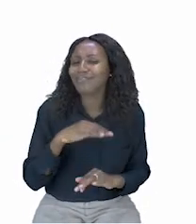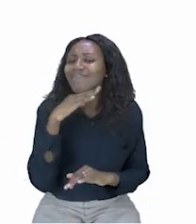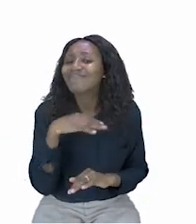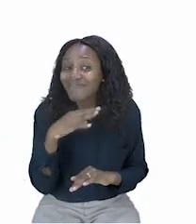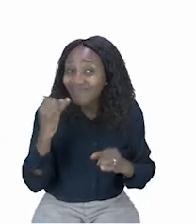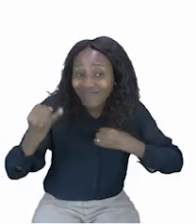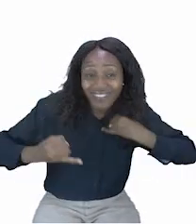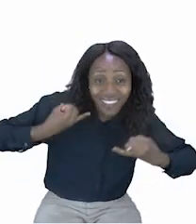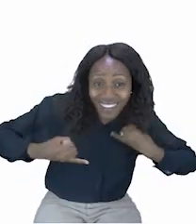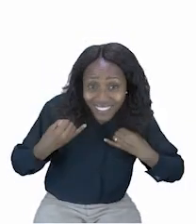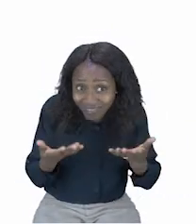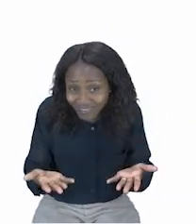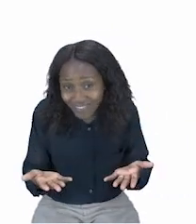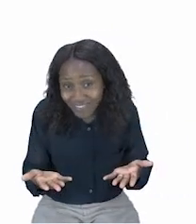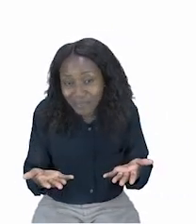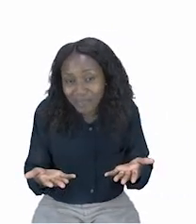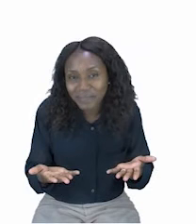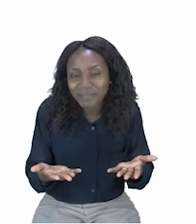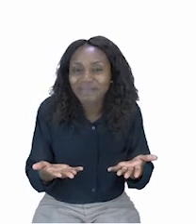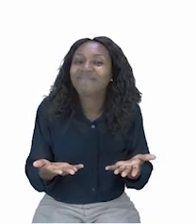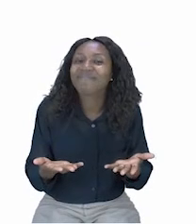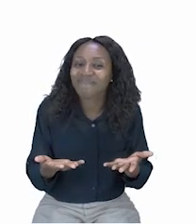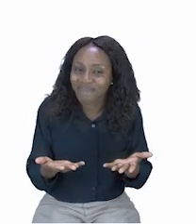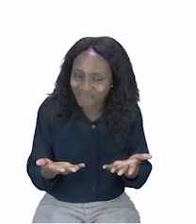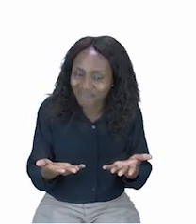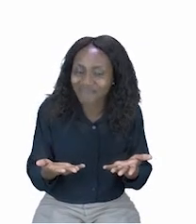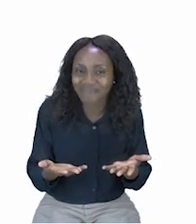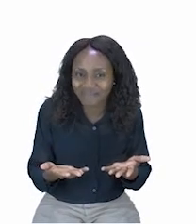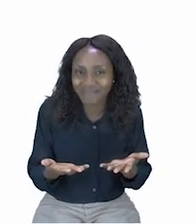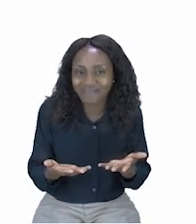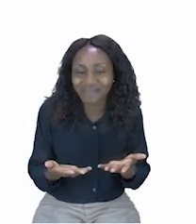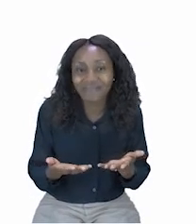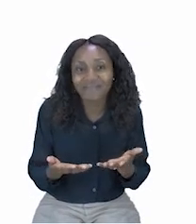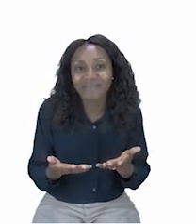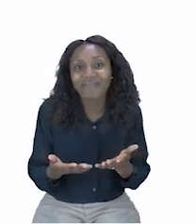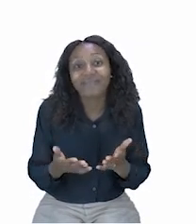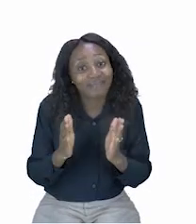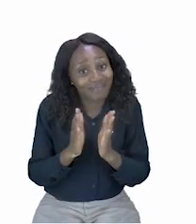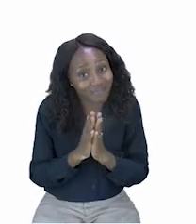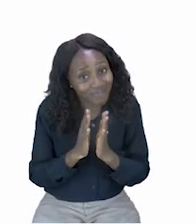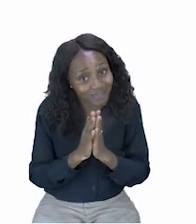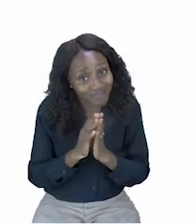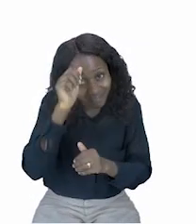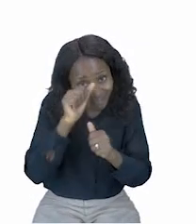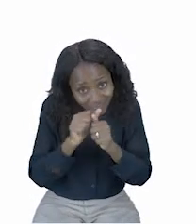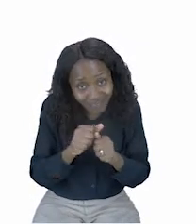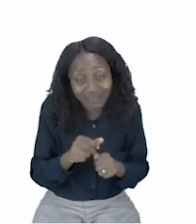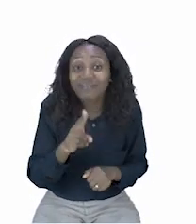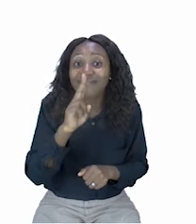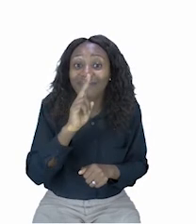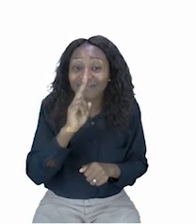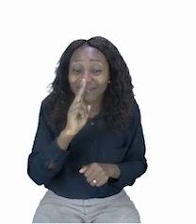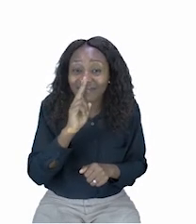it, grade threes? That's wonderful. Now remember, when we are answering questions for a comprehension,